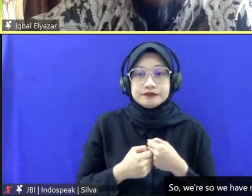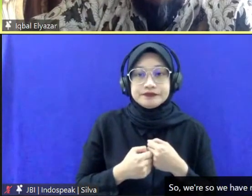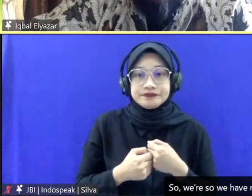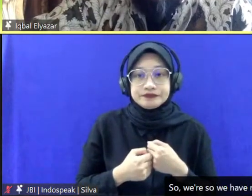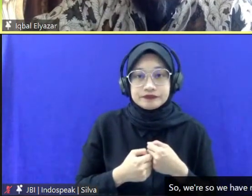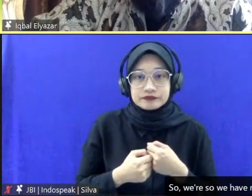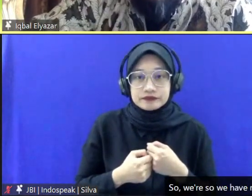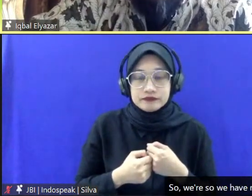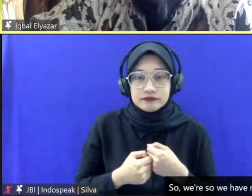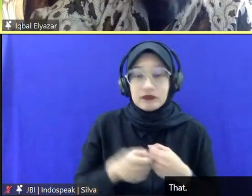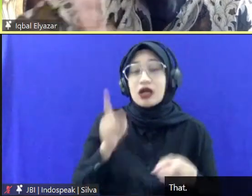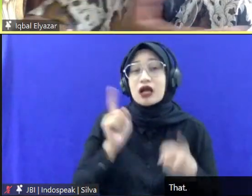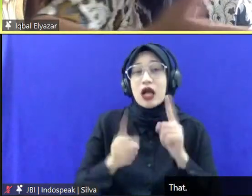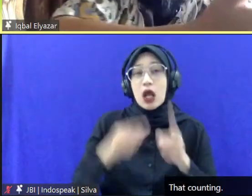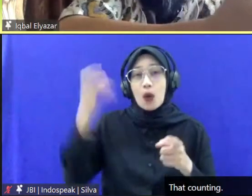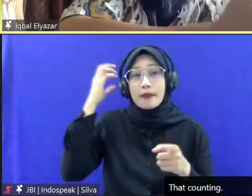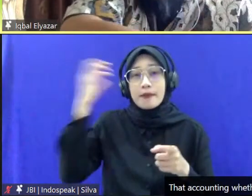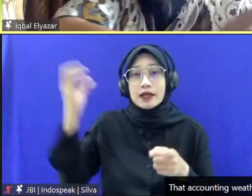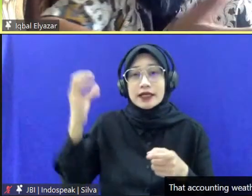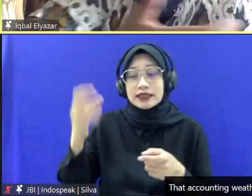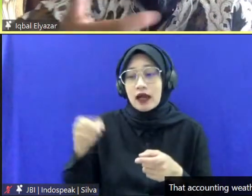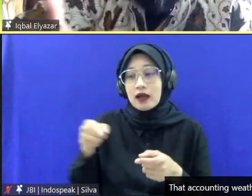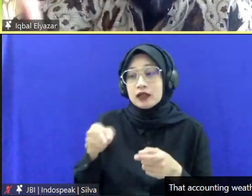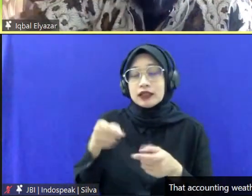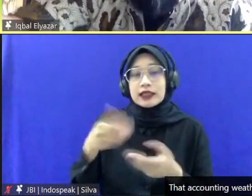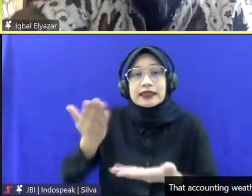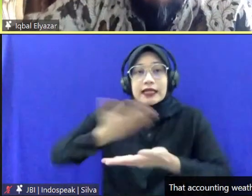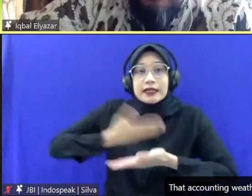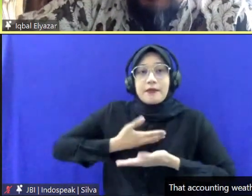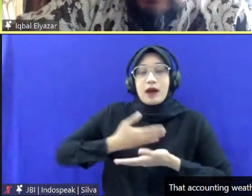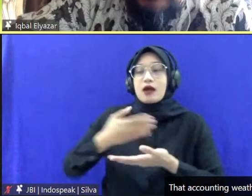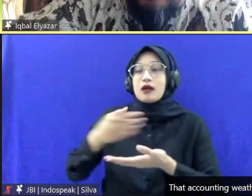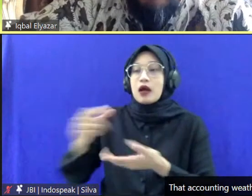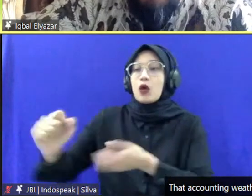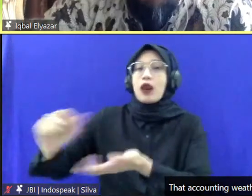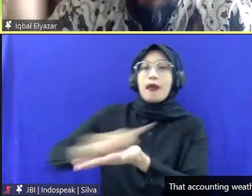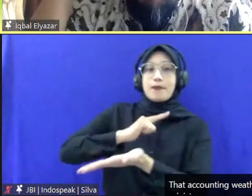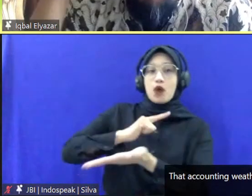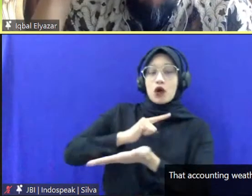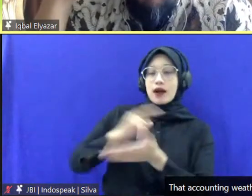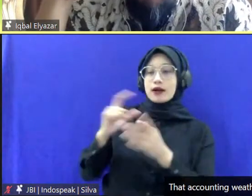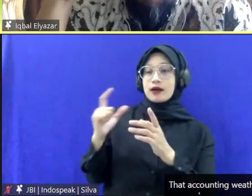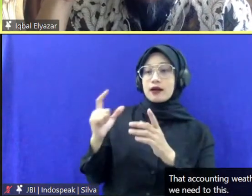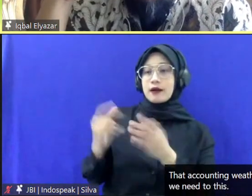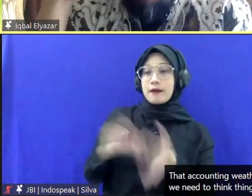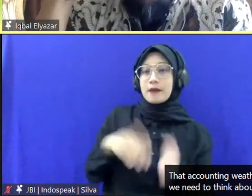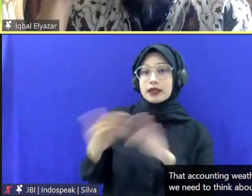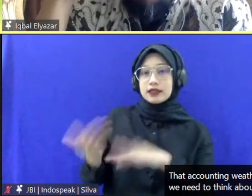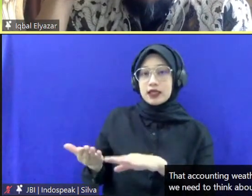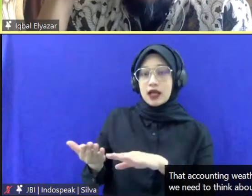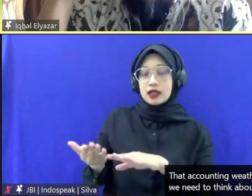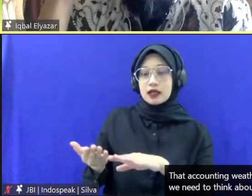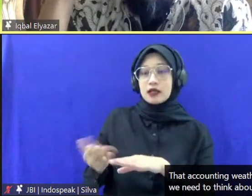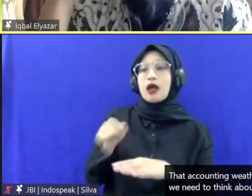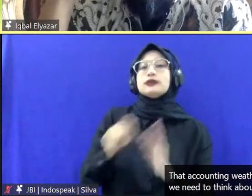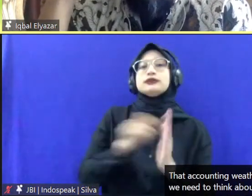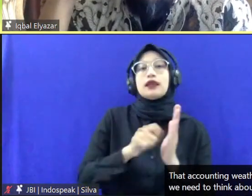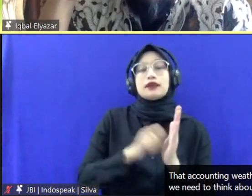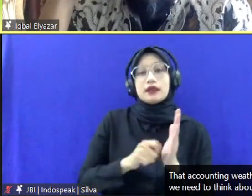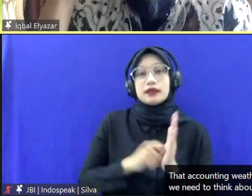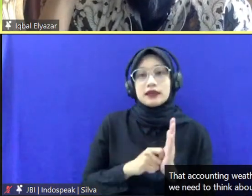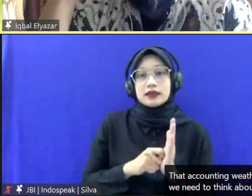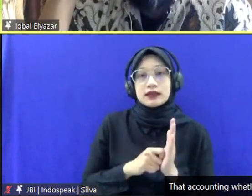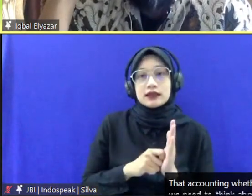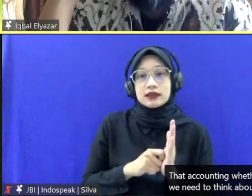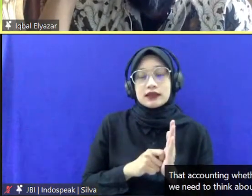death, the death counting, whether in BPS or in other ministry, we need to think about, this will be the under count